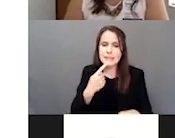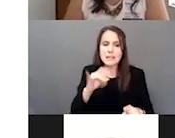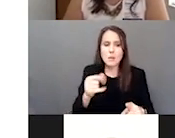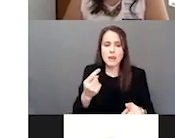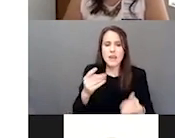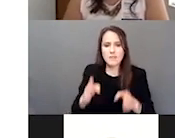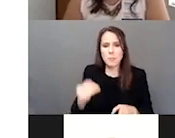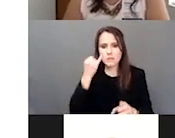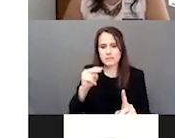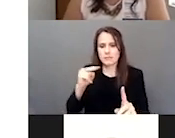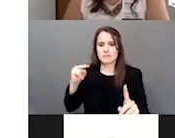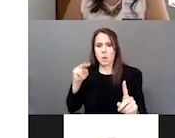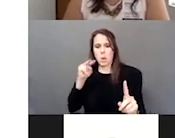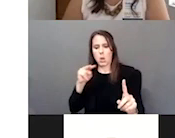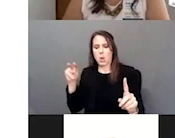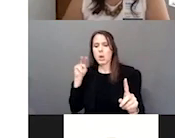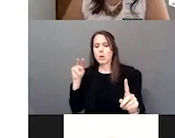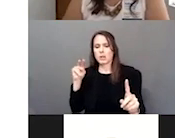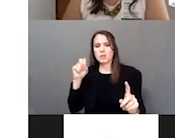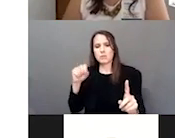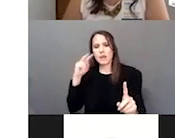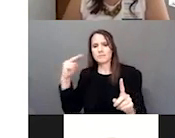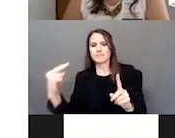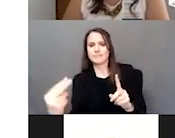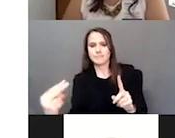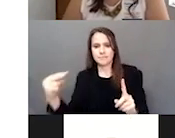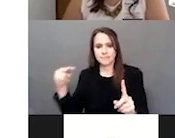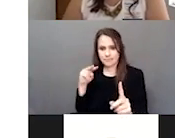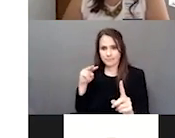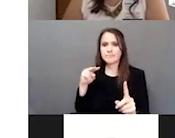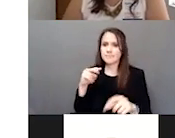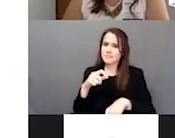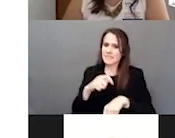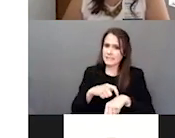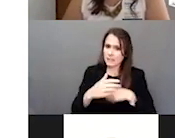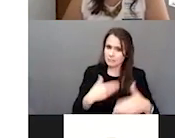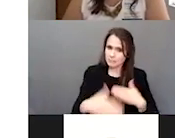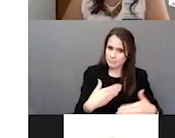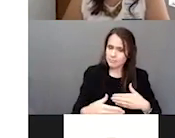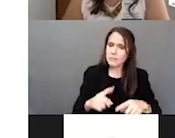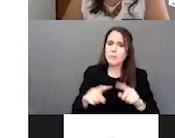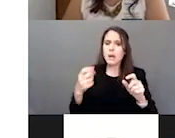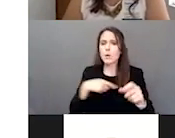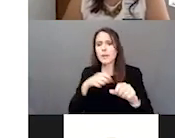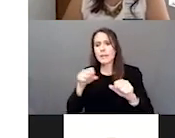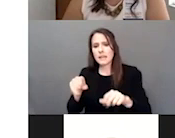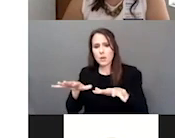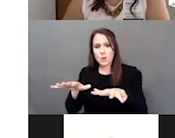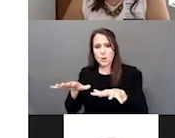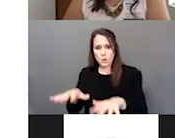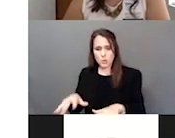the marketplace, things can be seen in a different light. While time passes on the surface, we may dive down to a calmer,